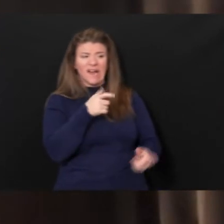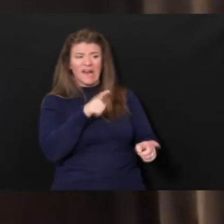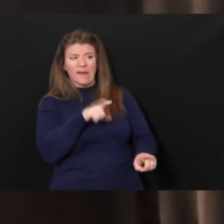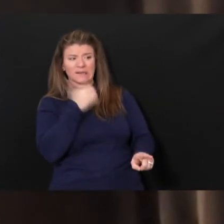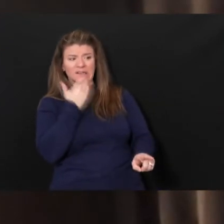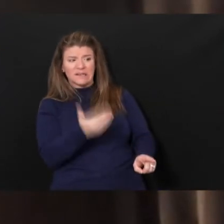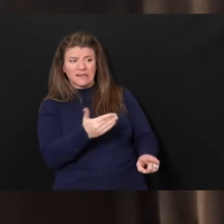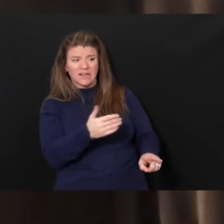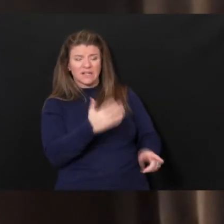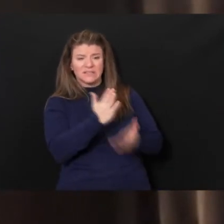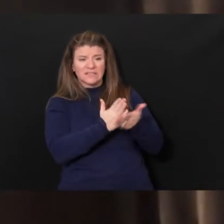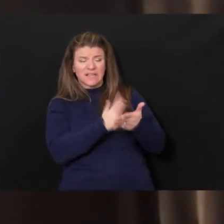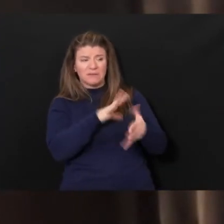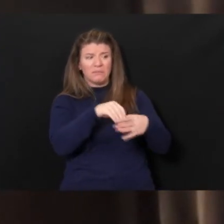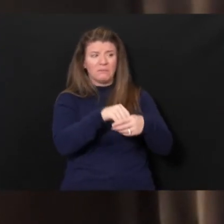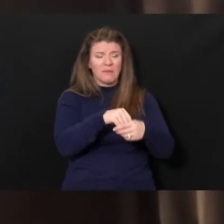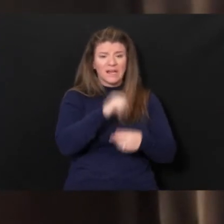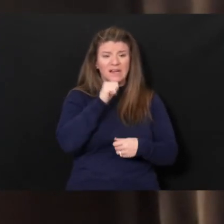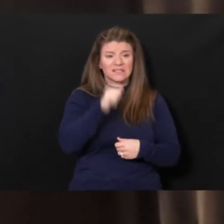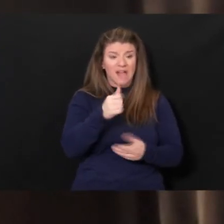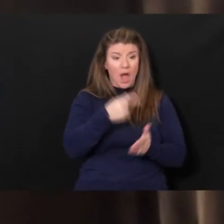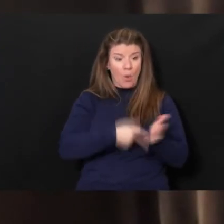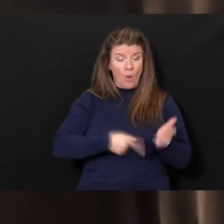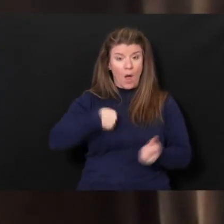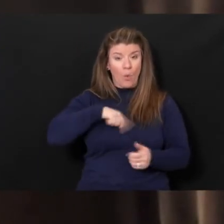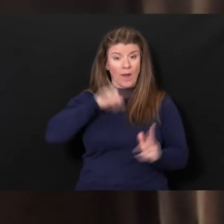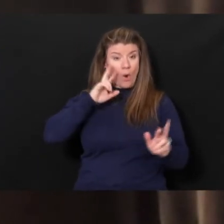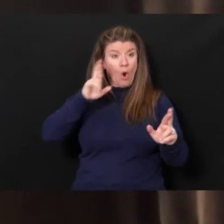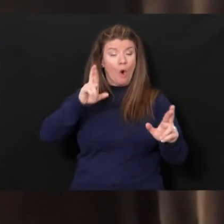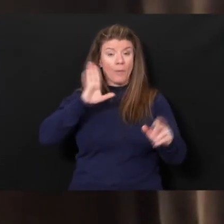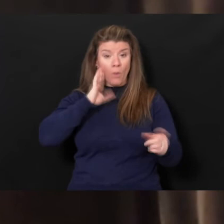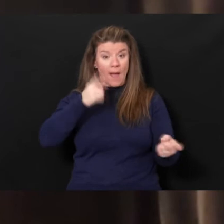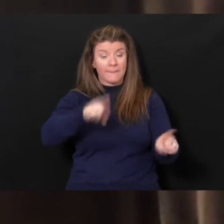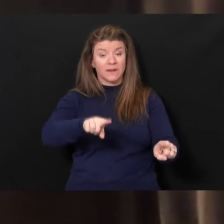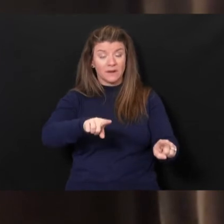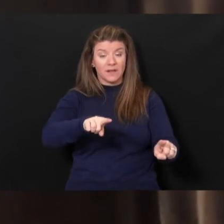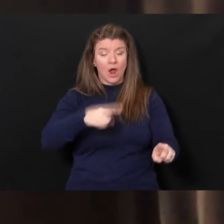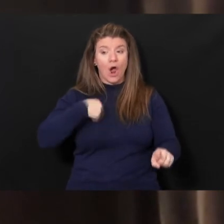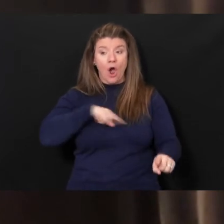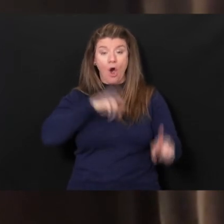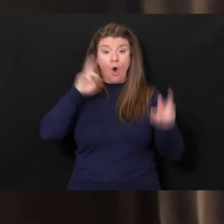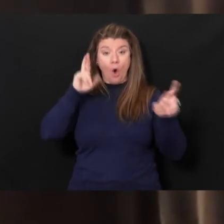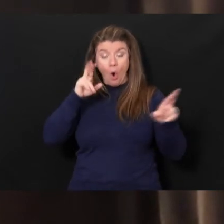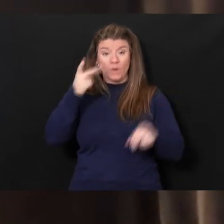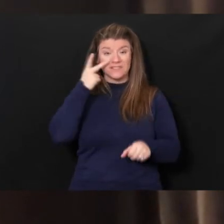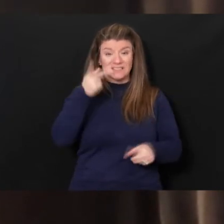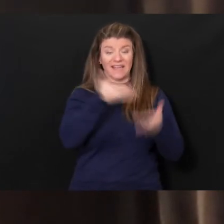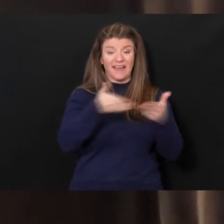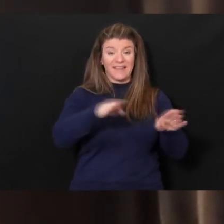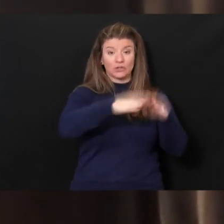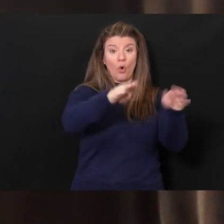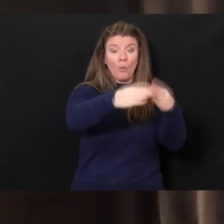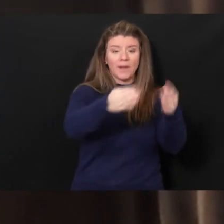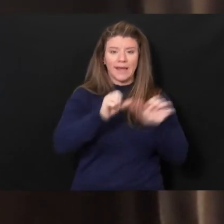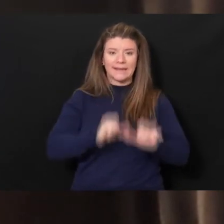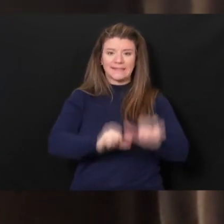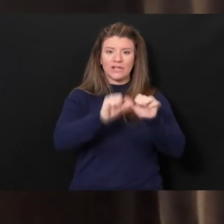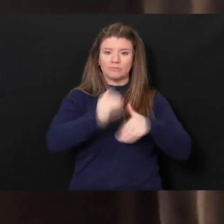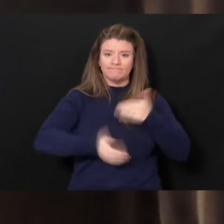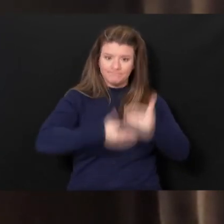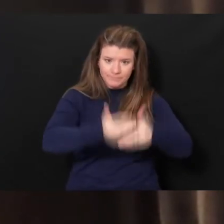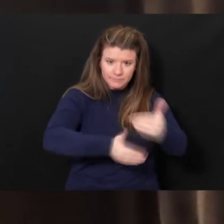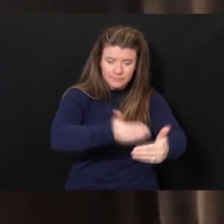partial ways is not what we hope it will be, which is to see things open up and continue to do so